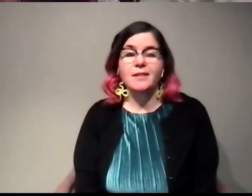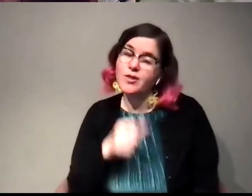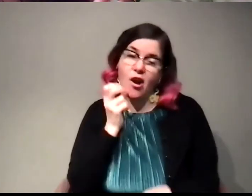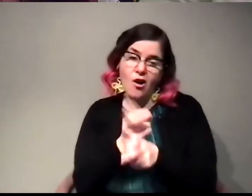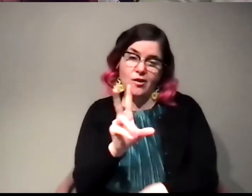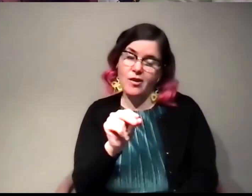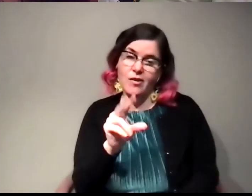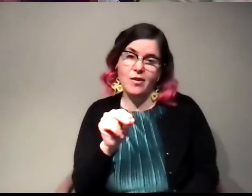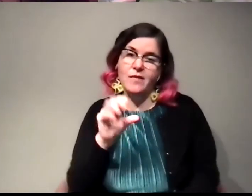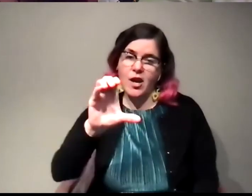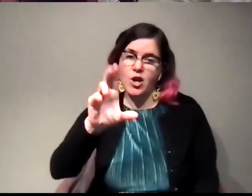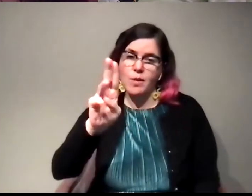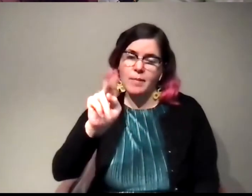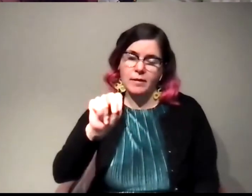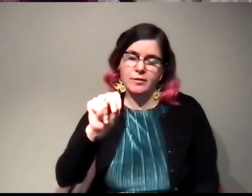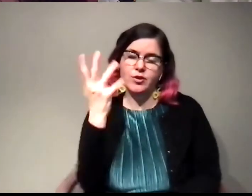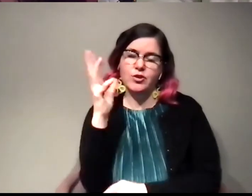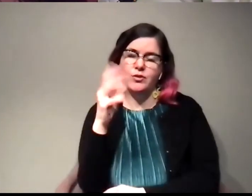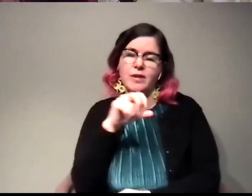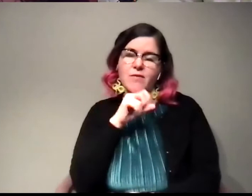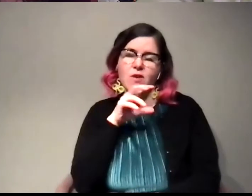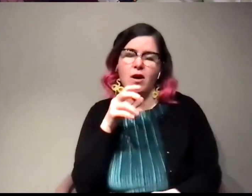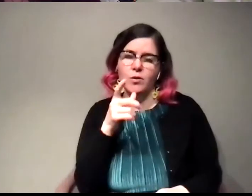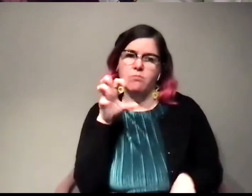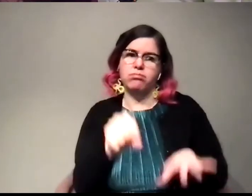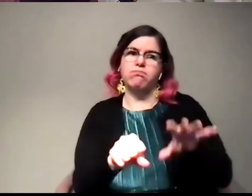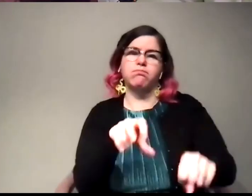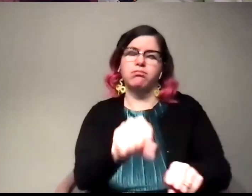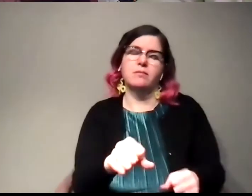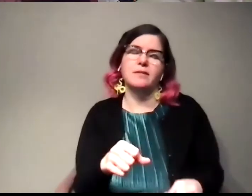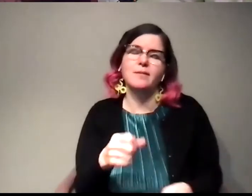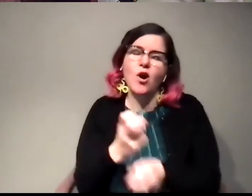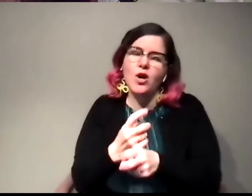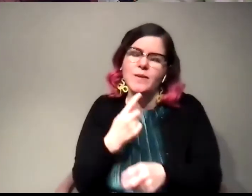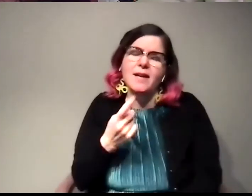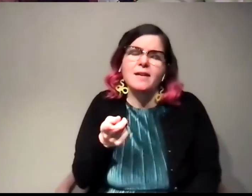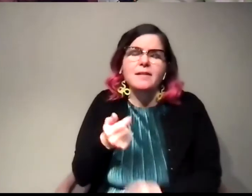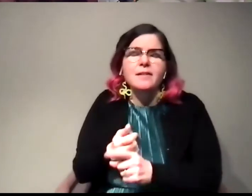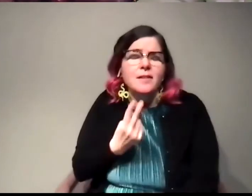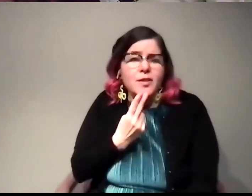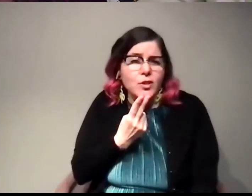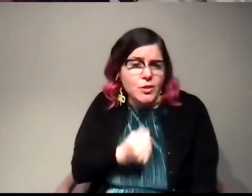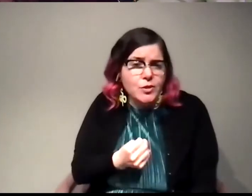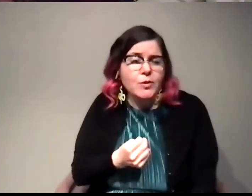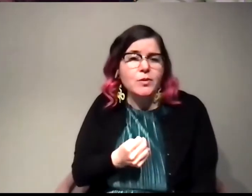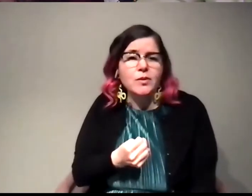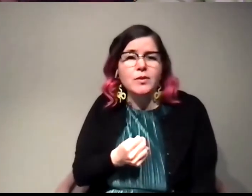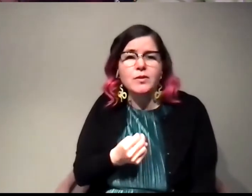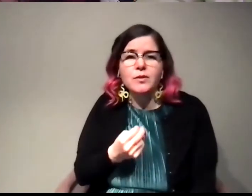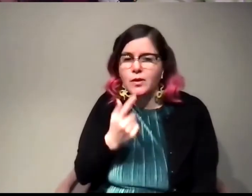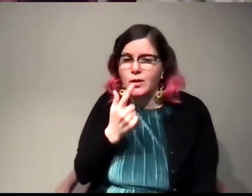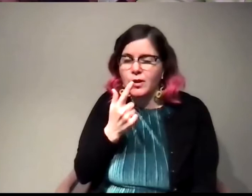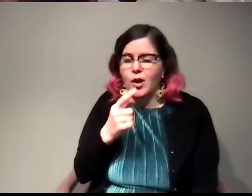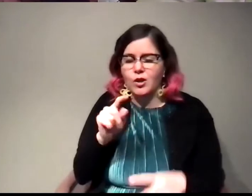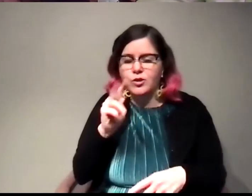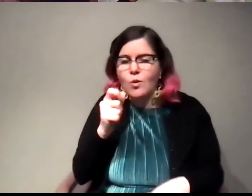because it's got to be the Cuban tree frog, invasive frogs, you know, which is hard to say because they're so cute. They've just got these little gumball toes. Oh my gosh,